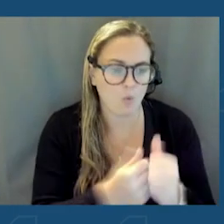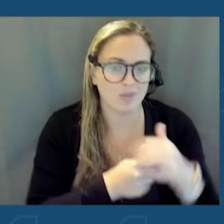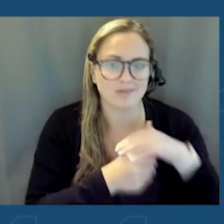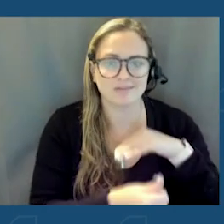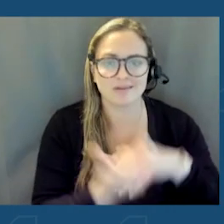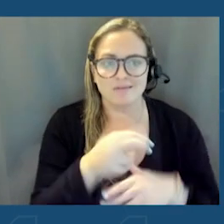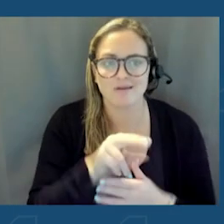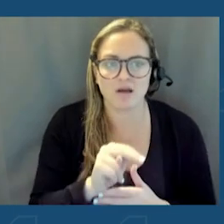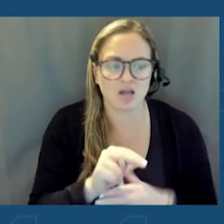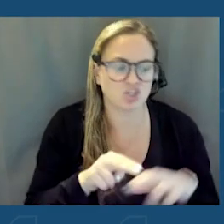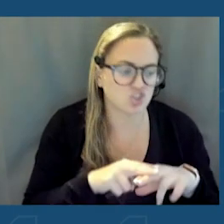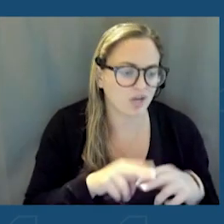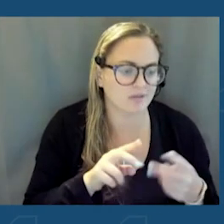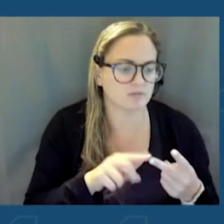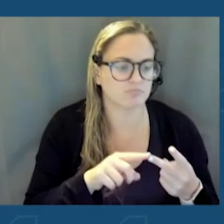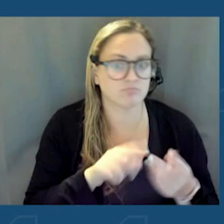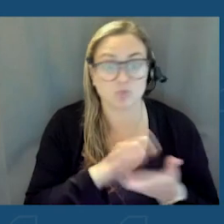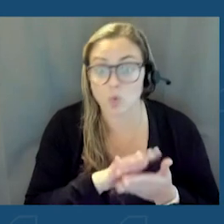Trains, schools,